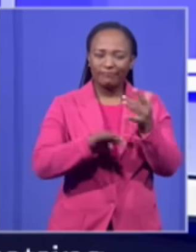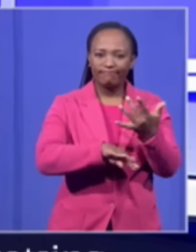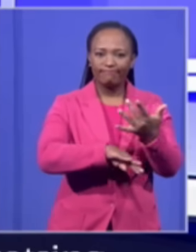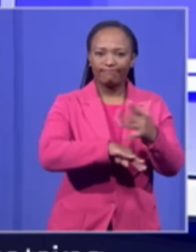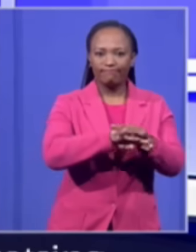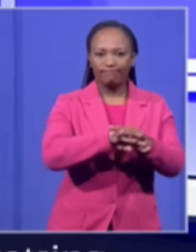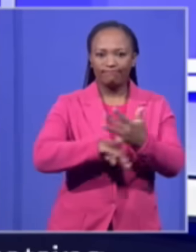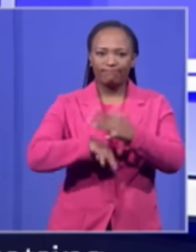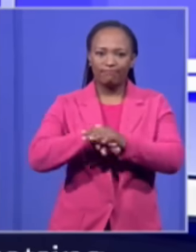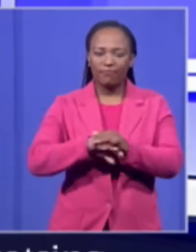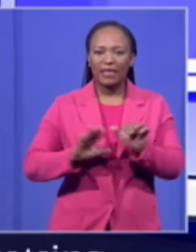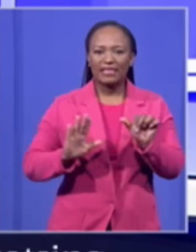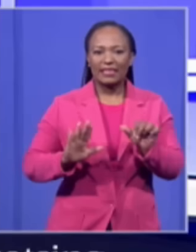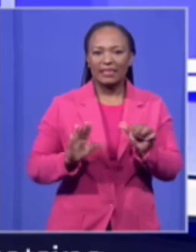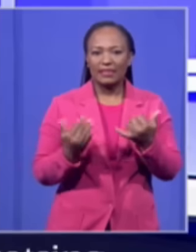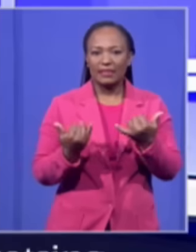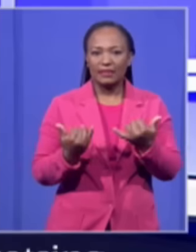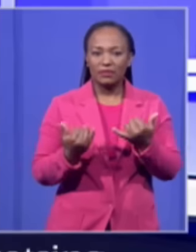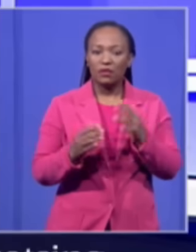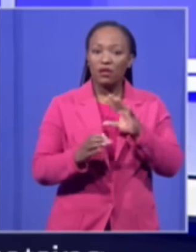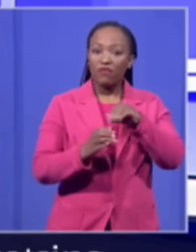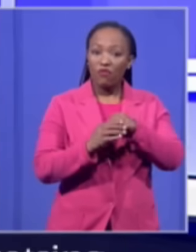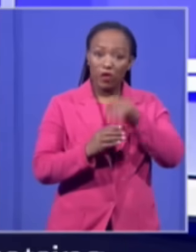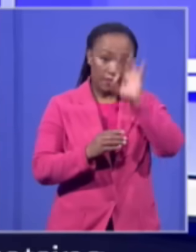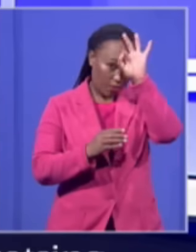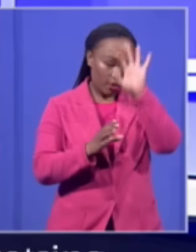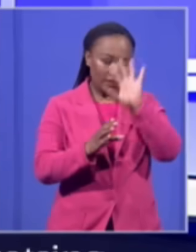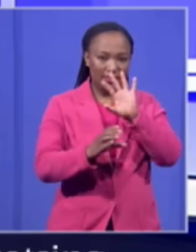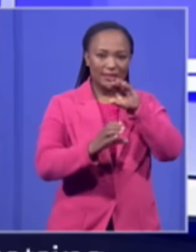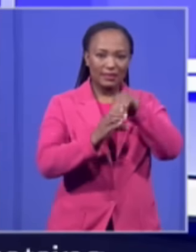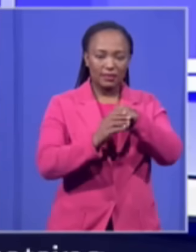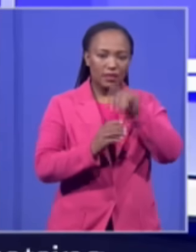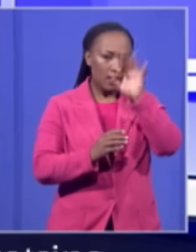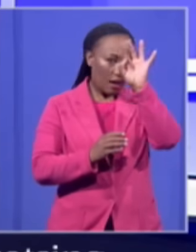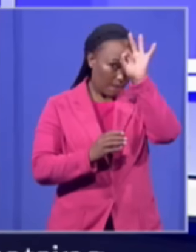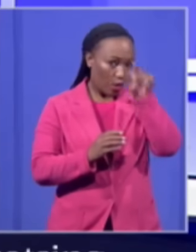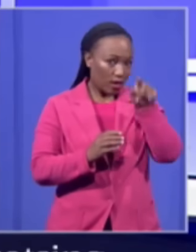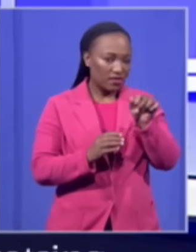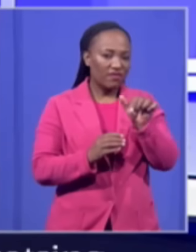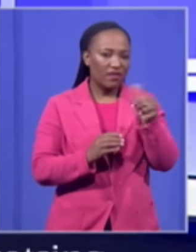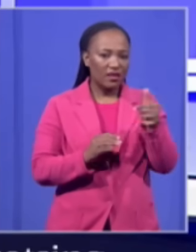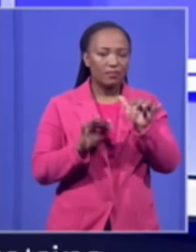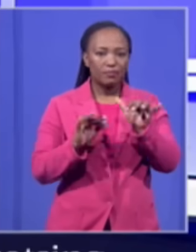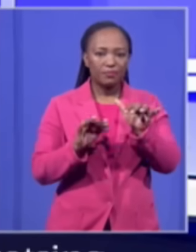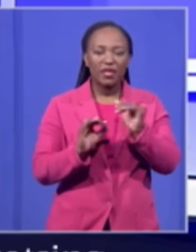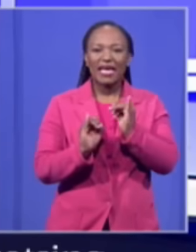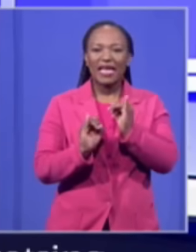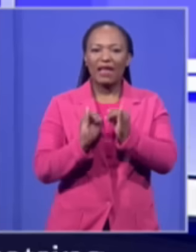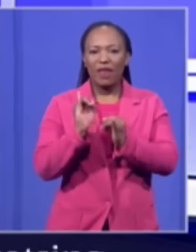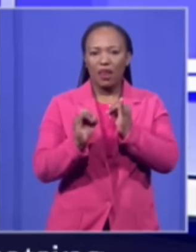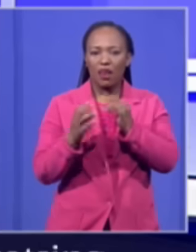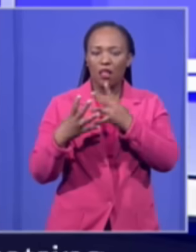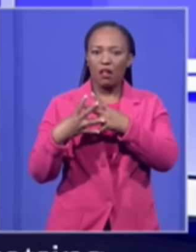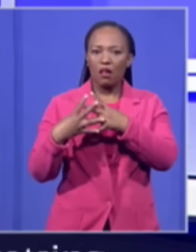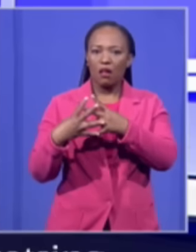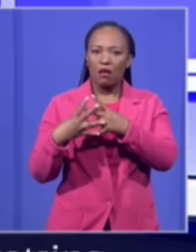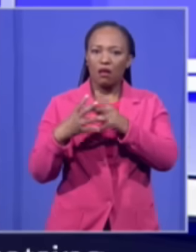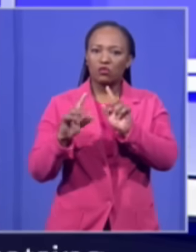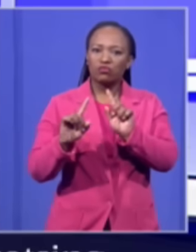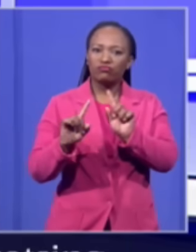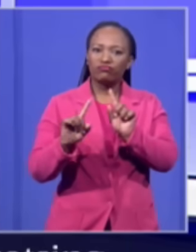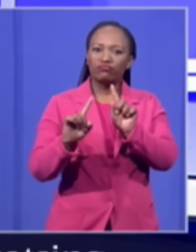go thataro go akaretsa le lepodisi. Lepodisi leo le ne le isa batshwarwa ba le 11 kwa kgotlatshekelo ya magistrata